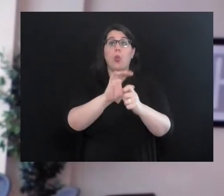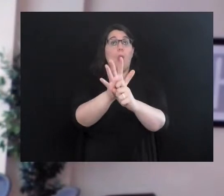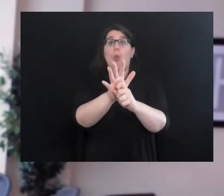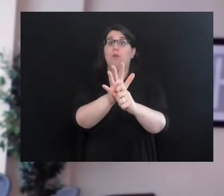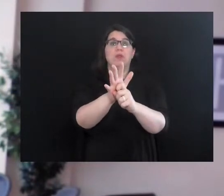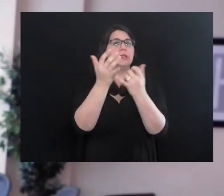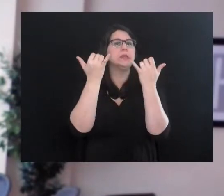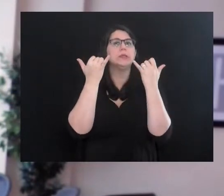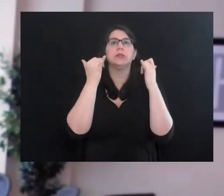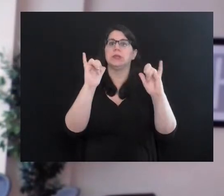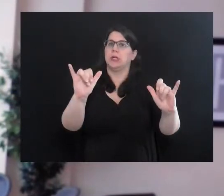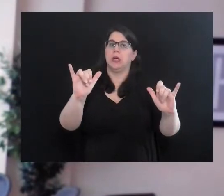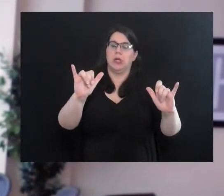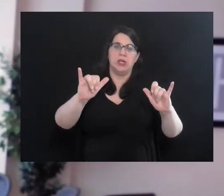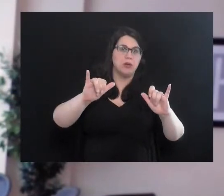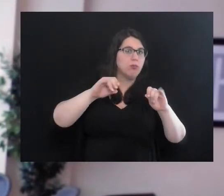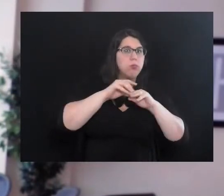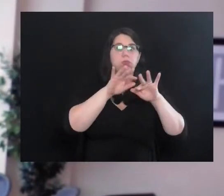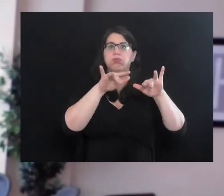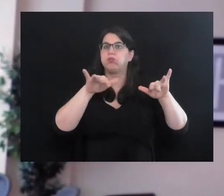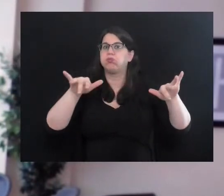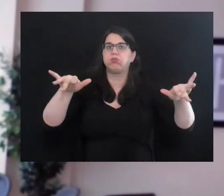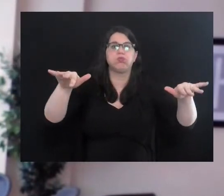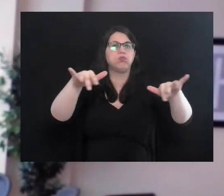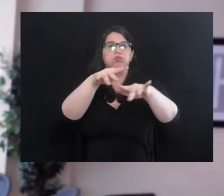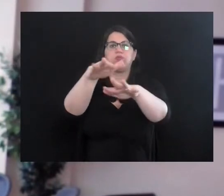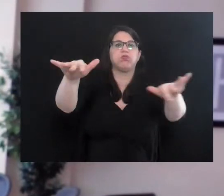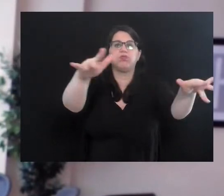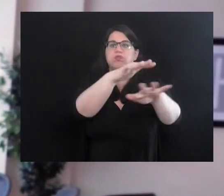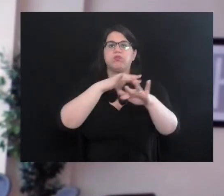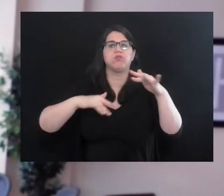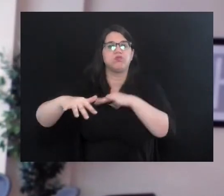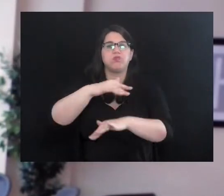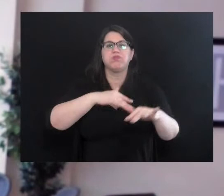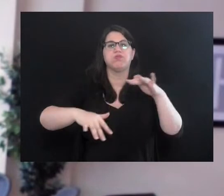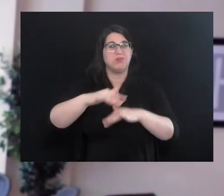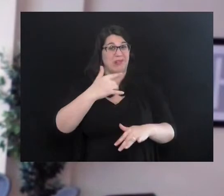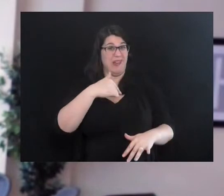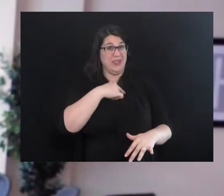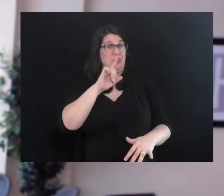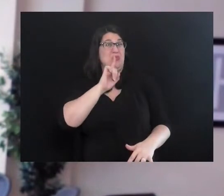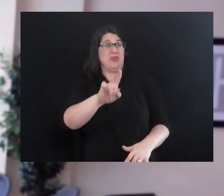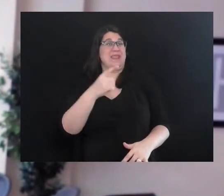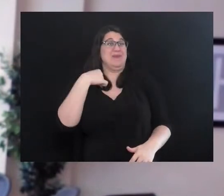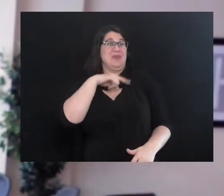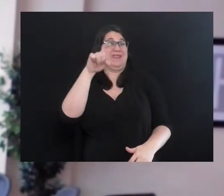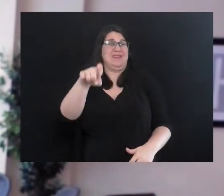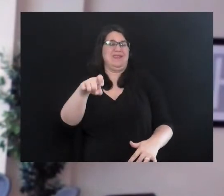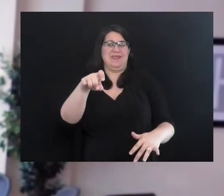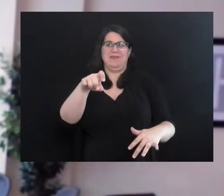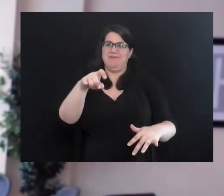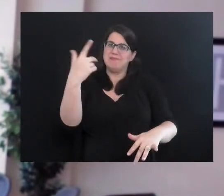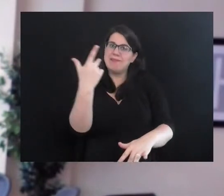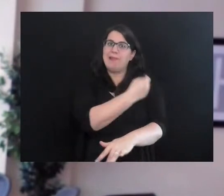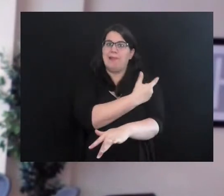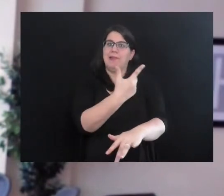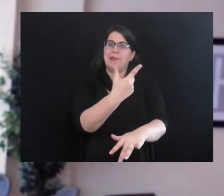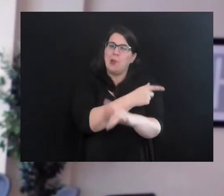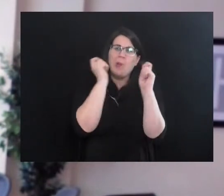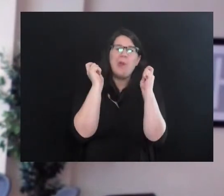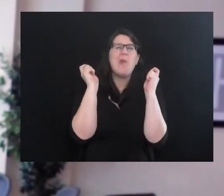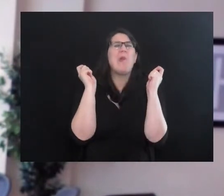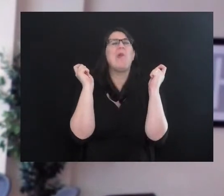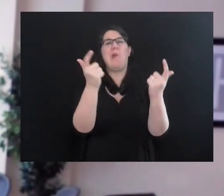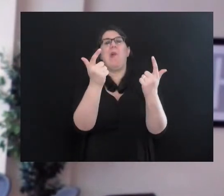very active, and it is ultimately important for us to make sure that we are vaccinating all of